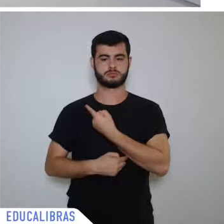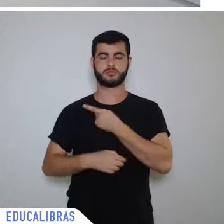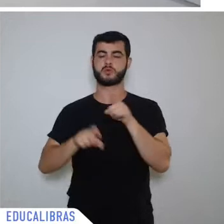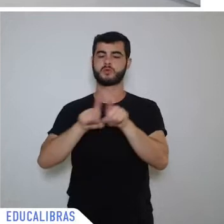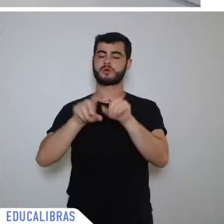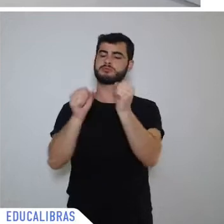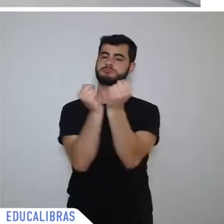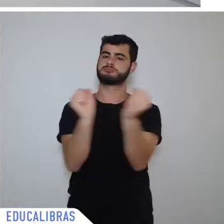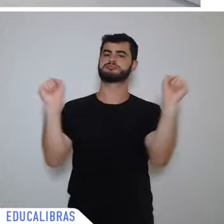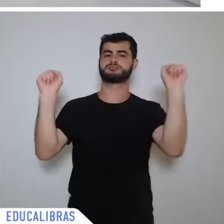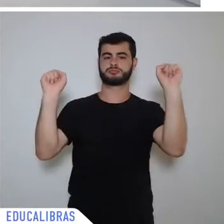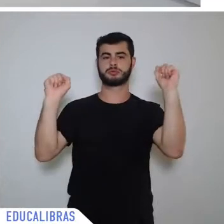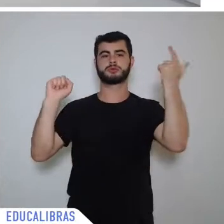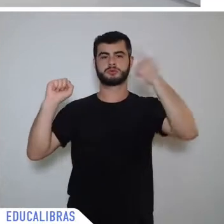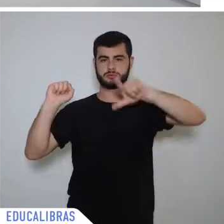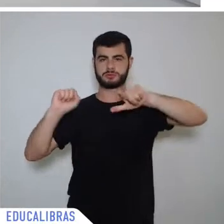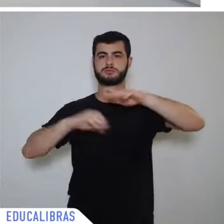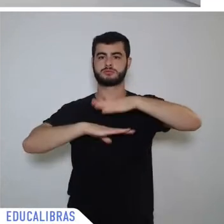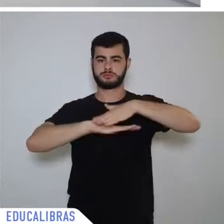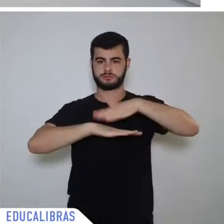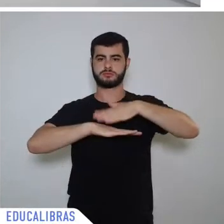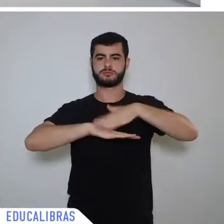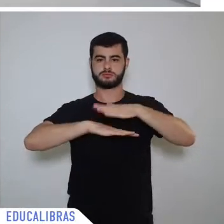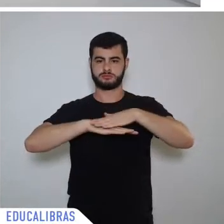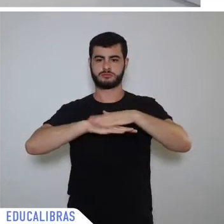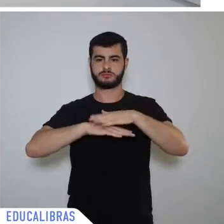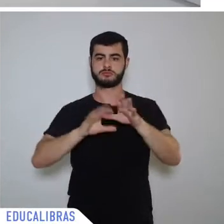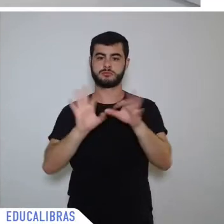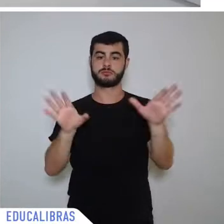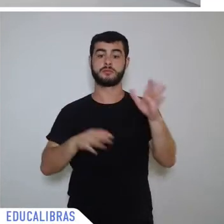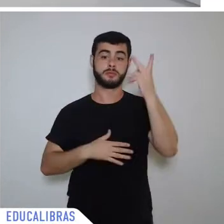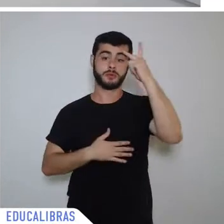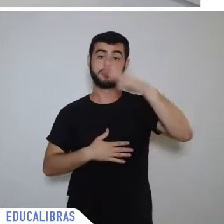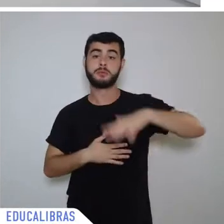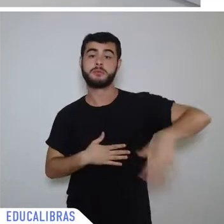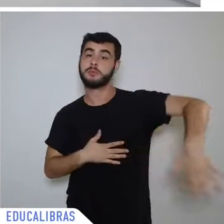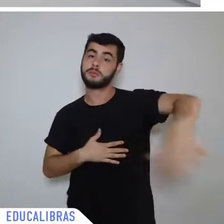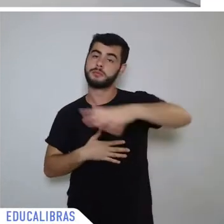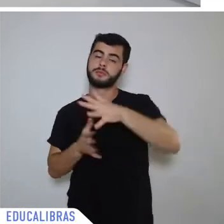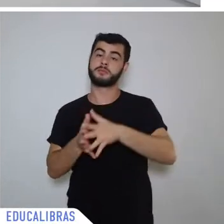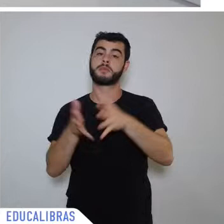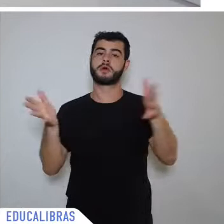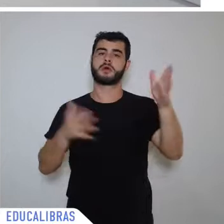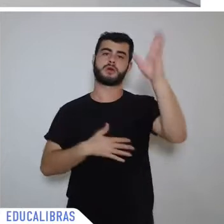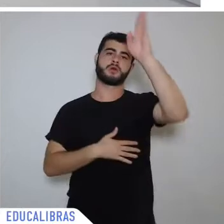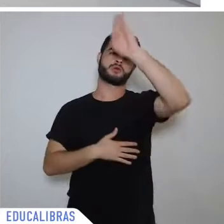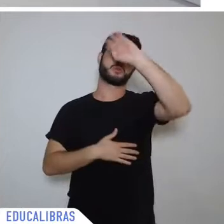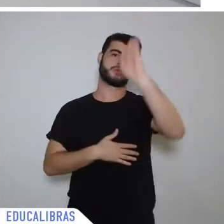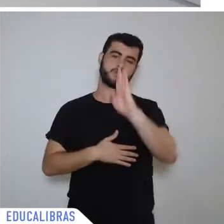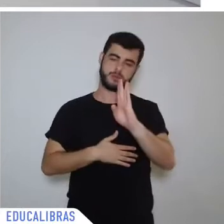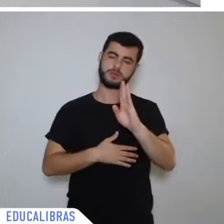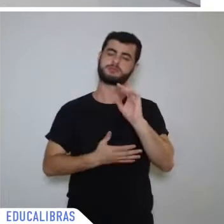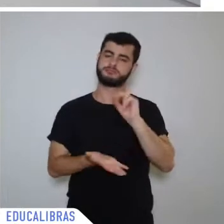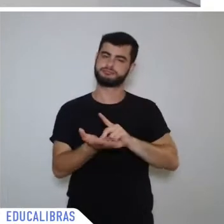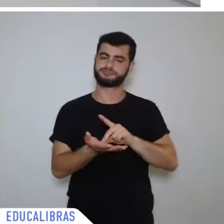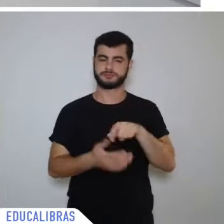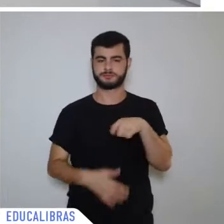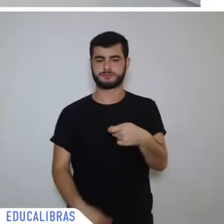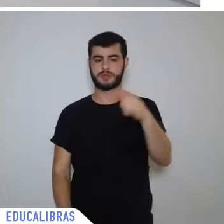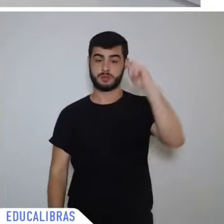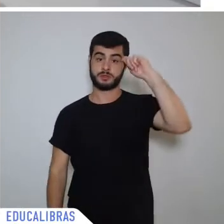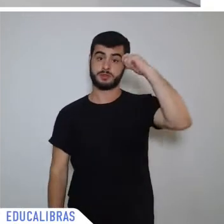They own the agenda of the claiming for peace for most of the population in Brazil, and